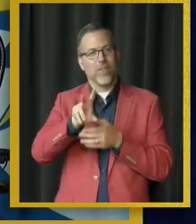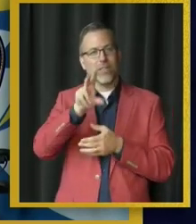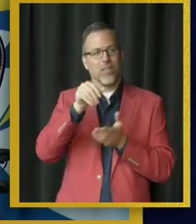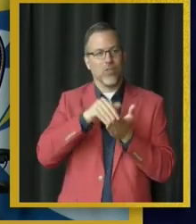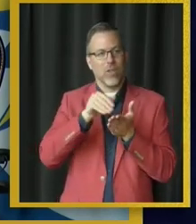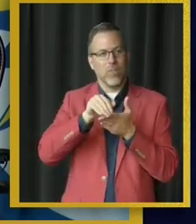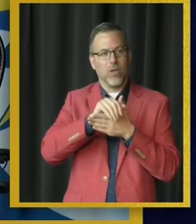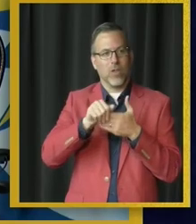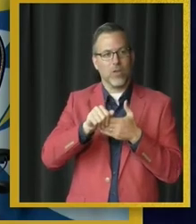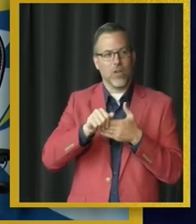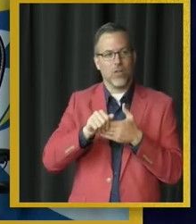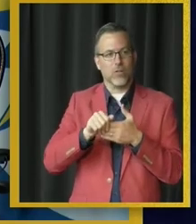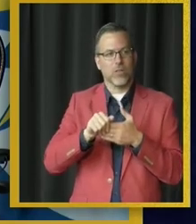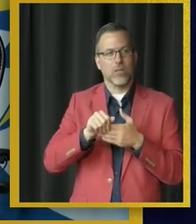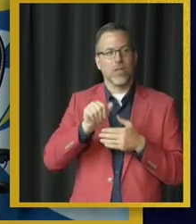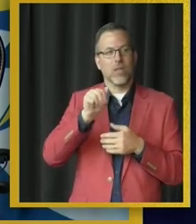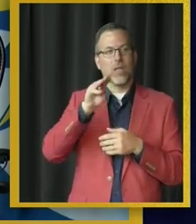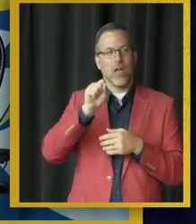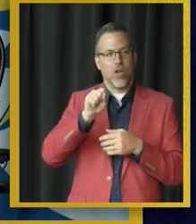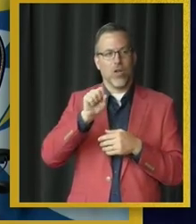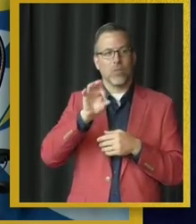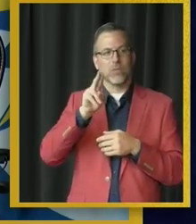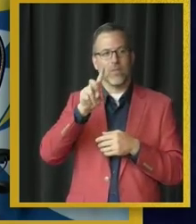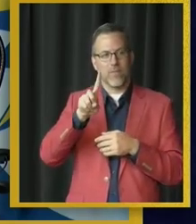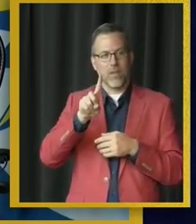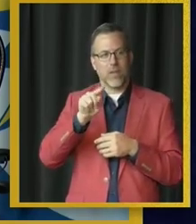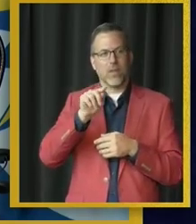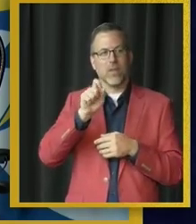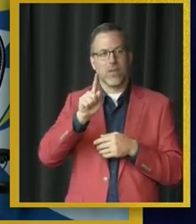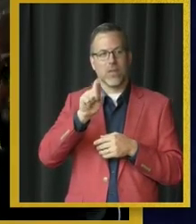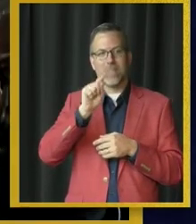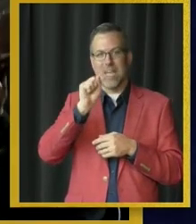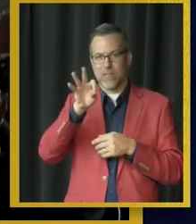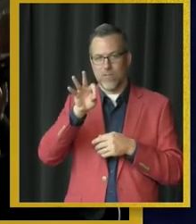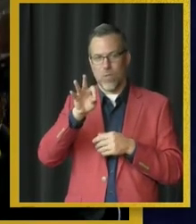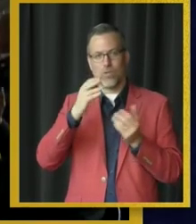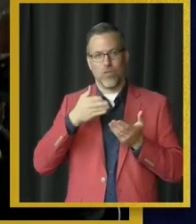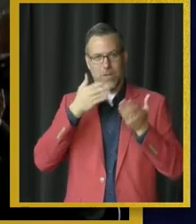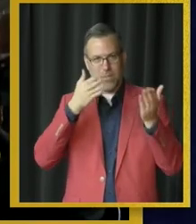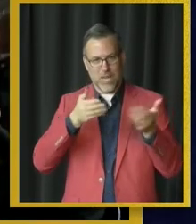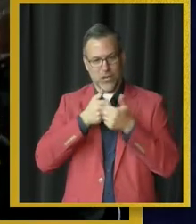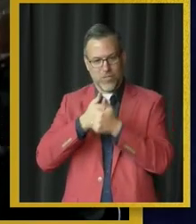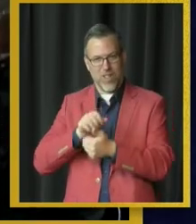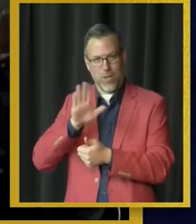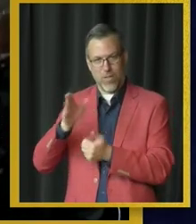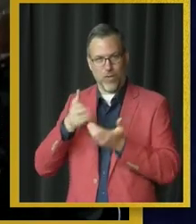Barnes Fund, a key task force recommendation.